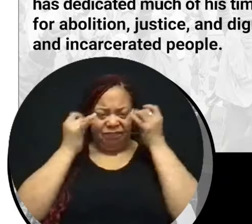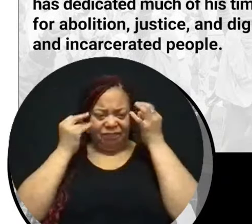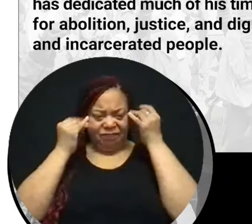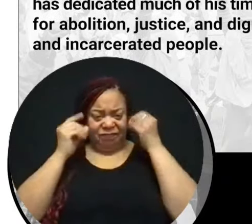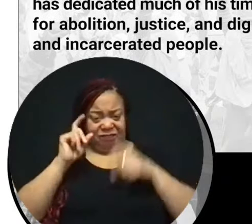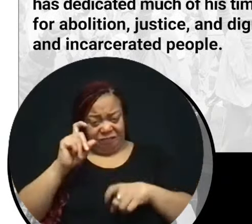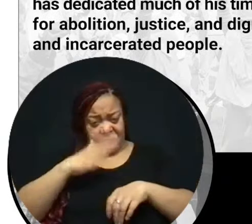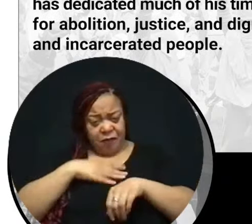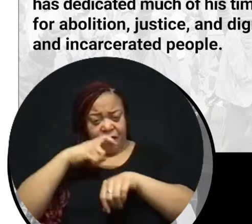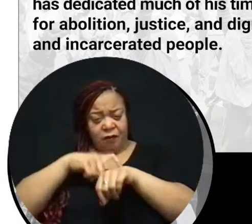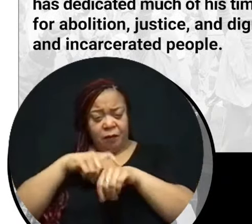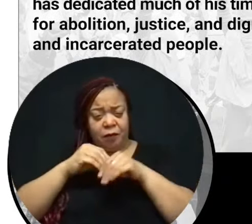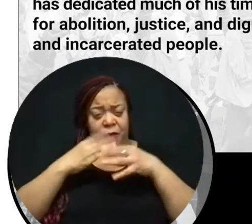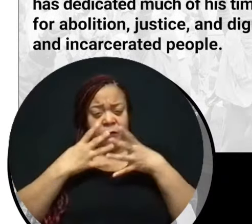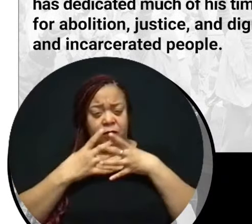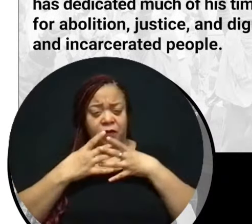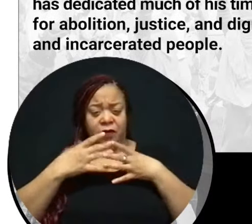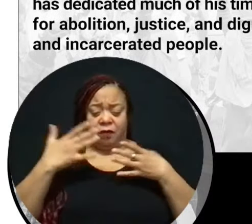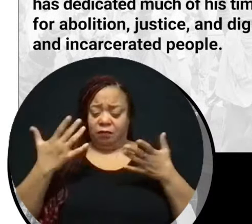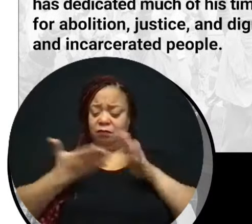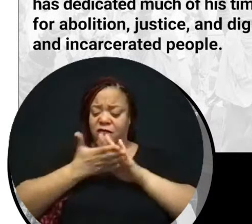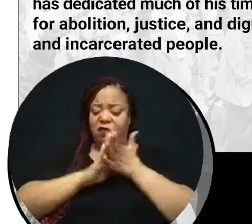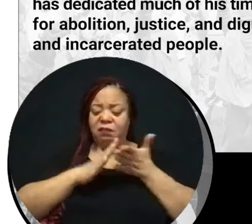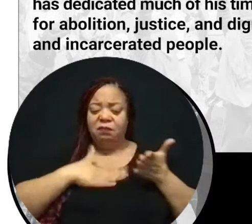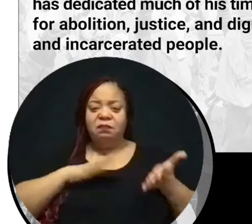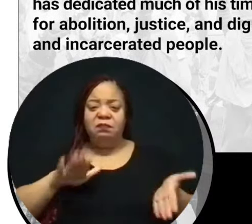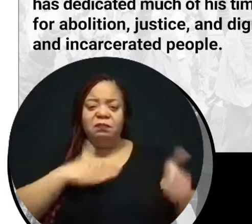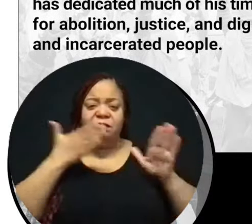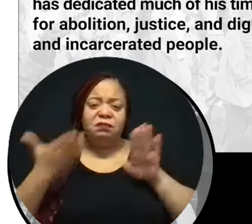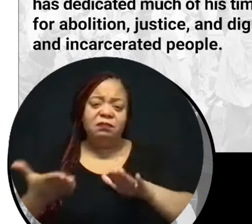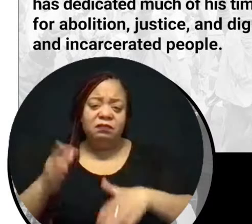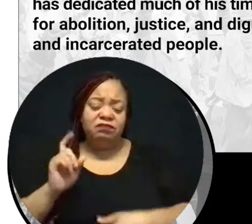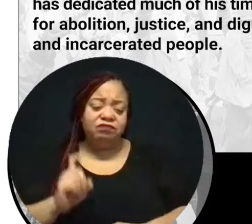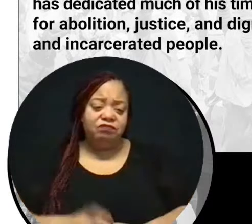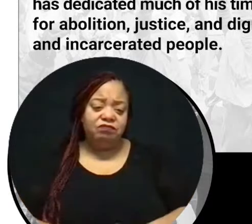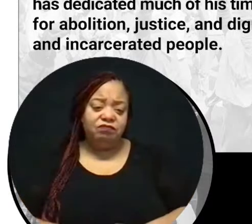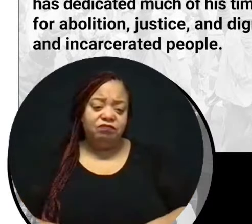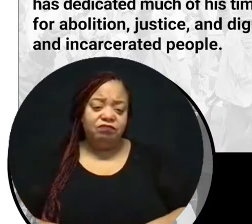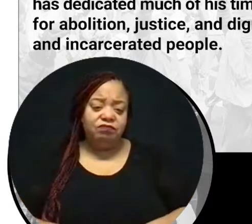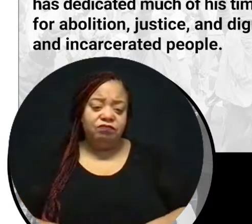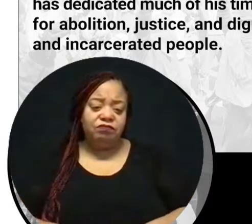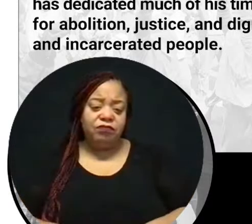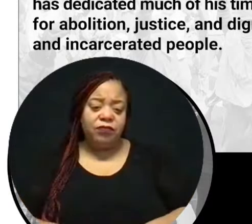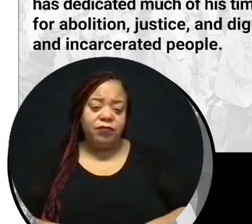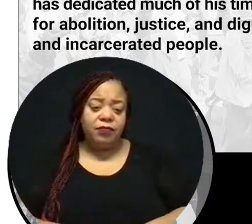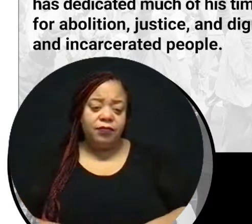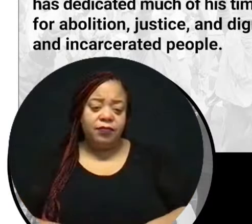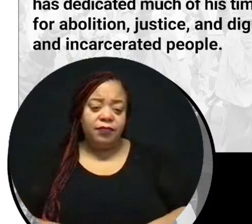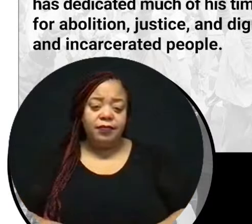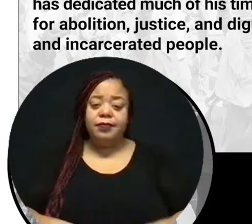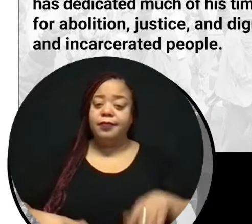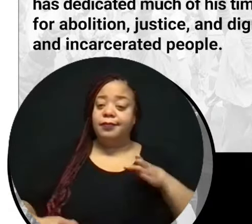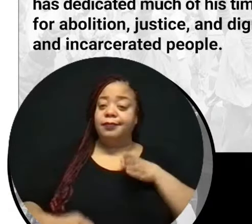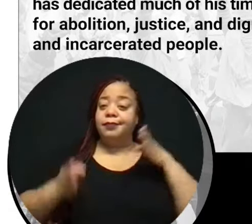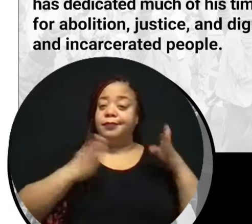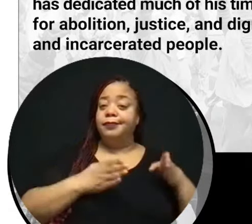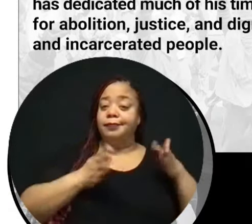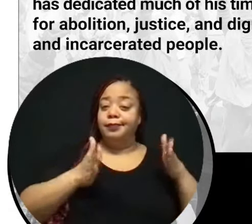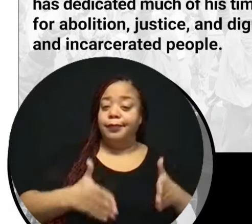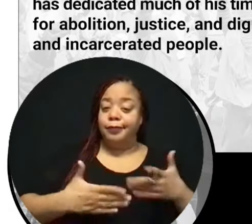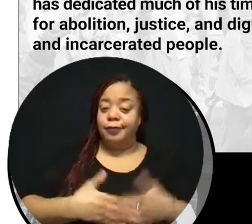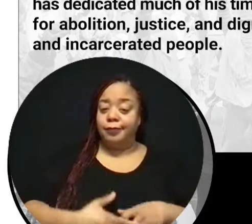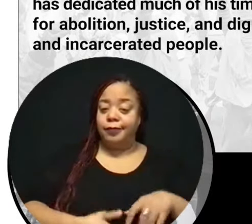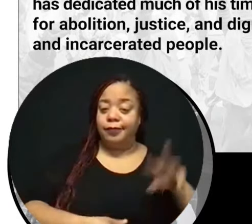The environmental racism that exists in the poor black communities of America today are the perpetuation of a long history of